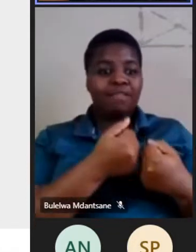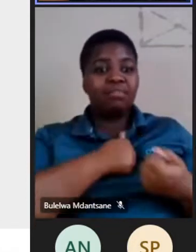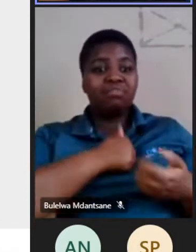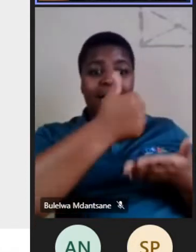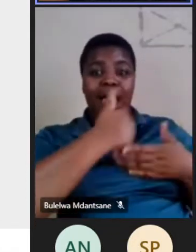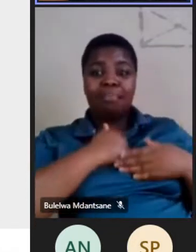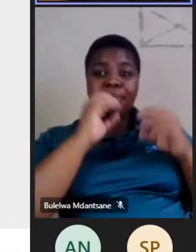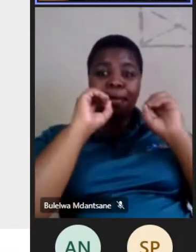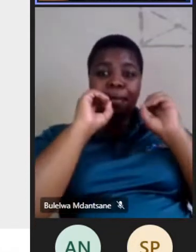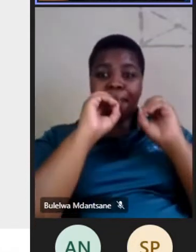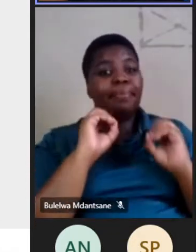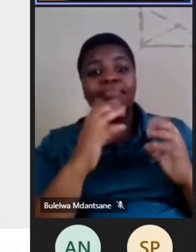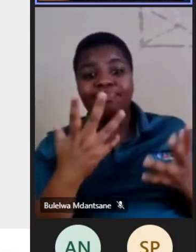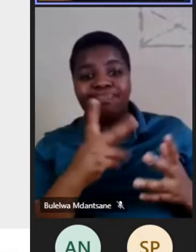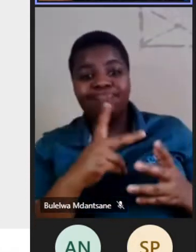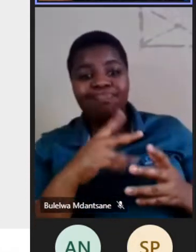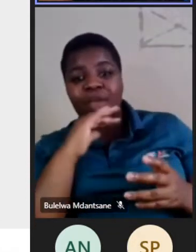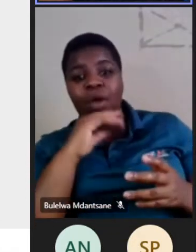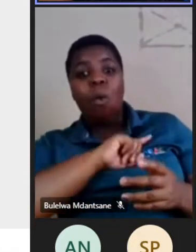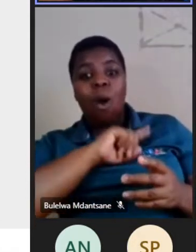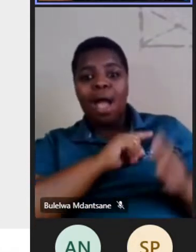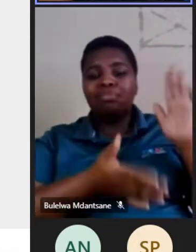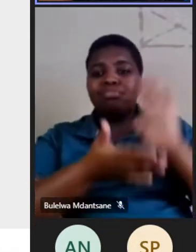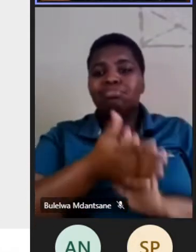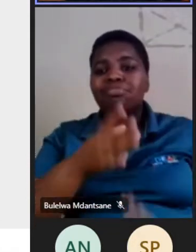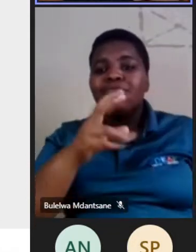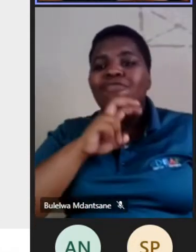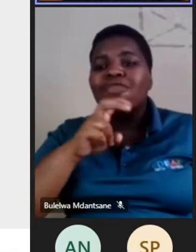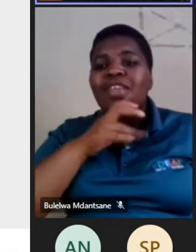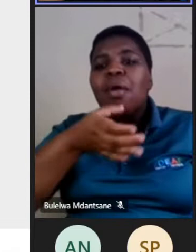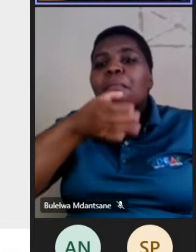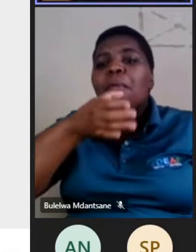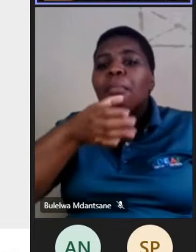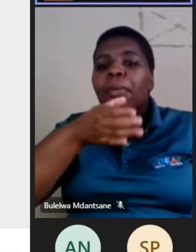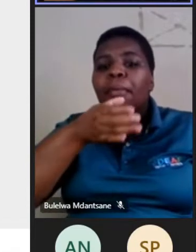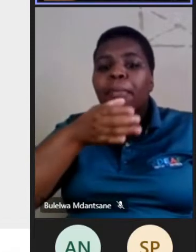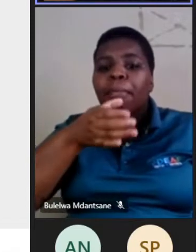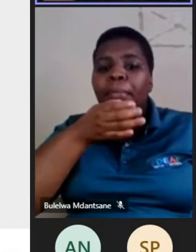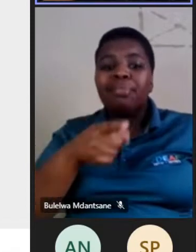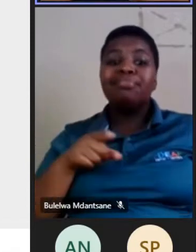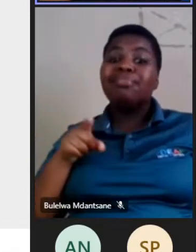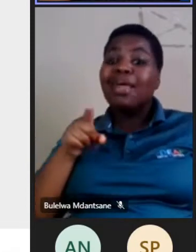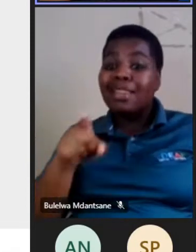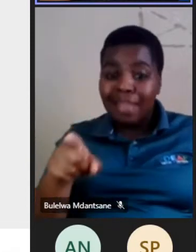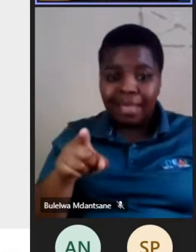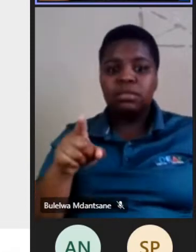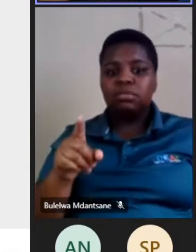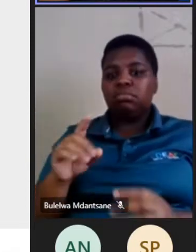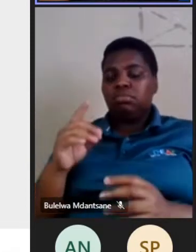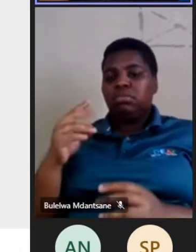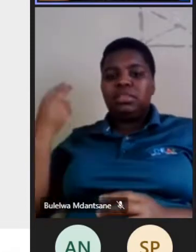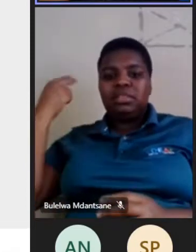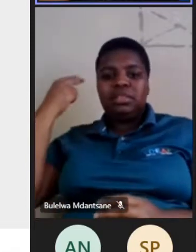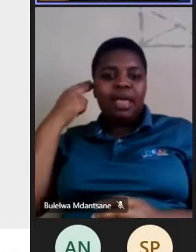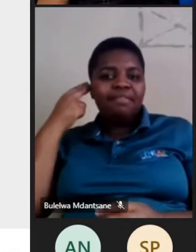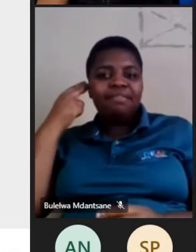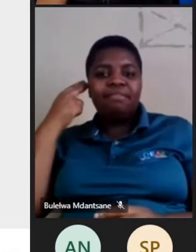enough because he goes to the bar every Friday to drink. So this is a woman that also went back to her